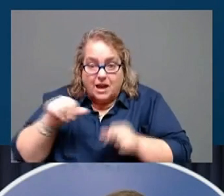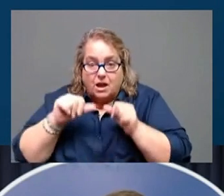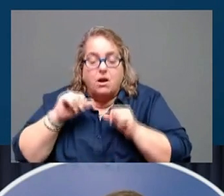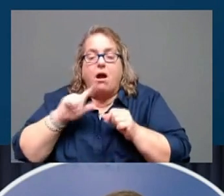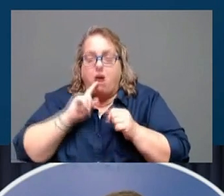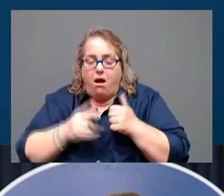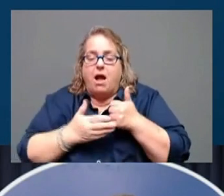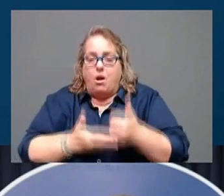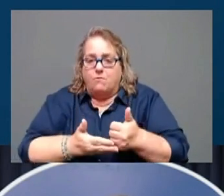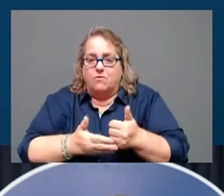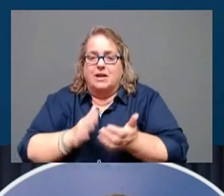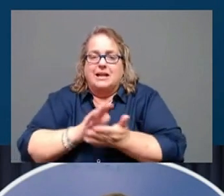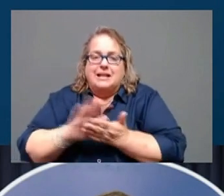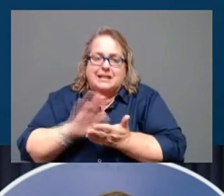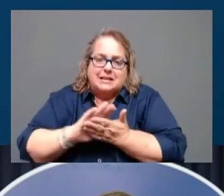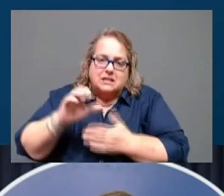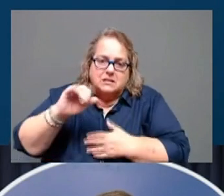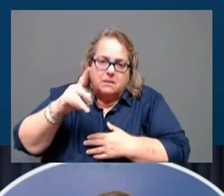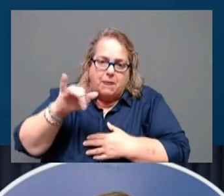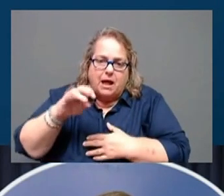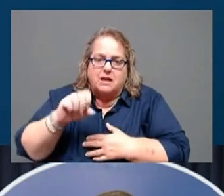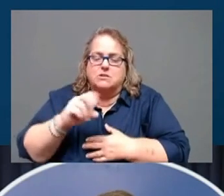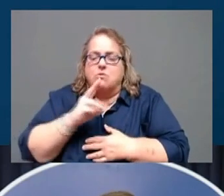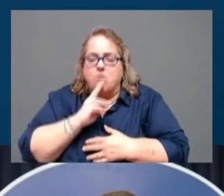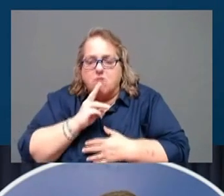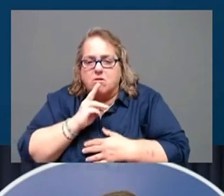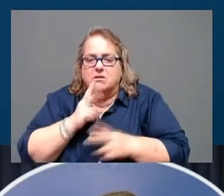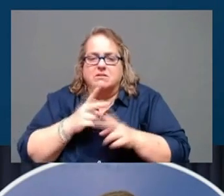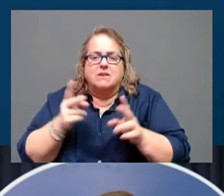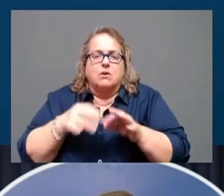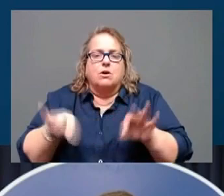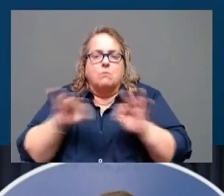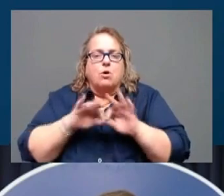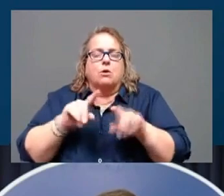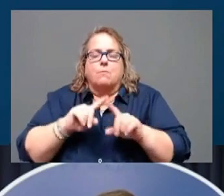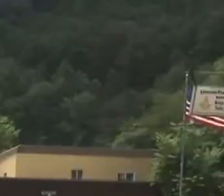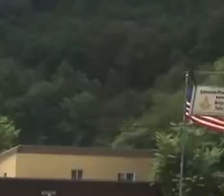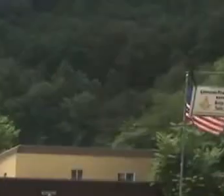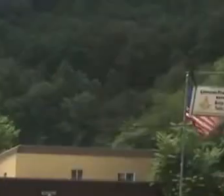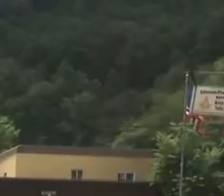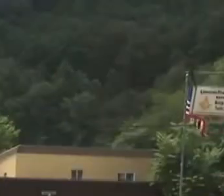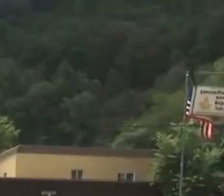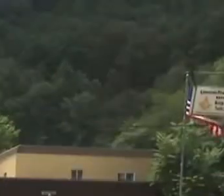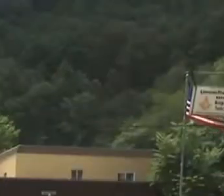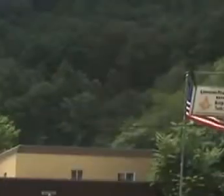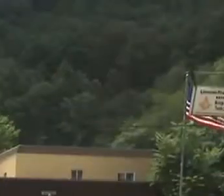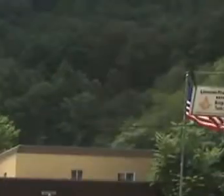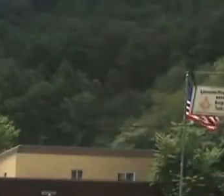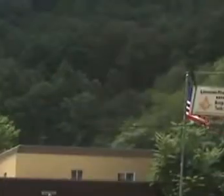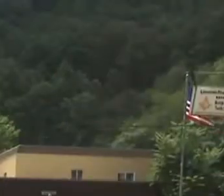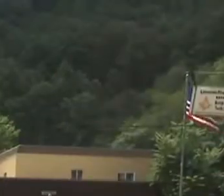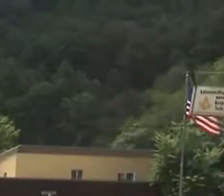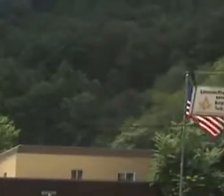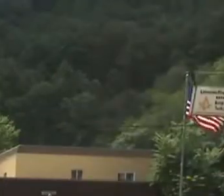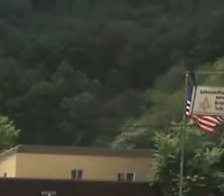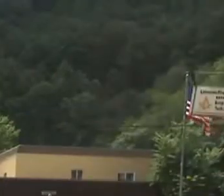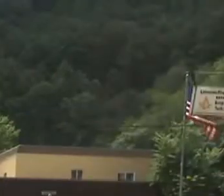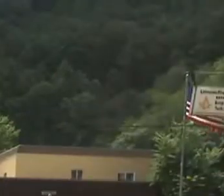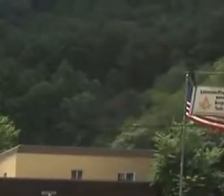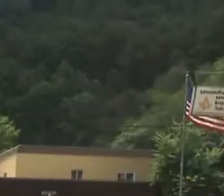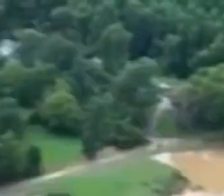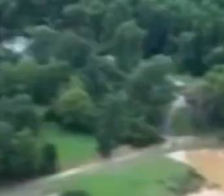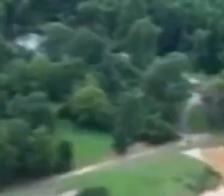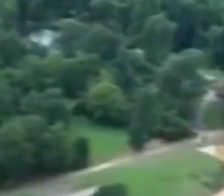Cleaning supplies, water, very important. But do not donate clothing. Right now, the death toll sits at